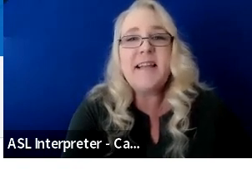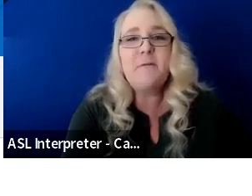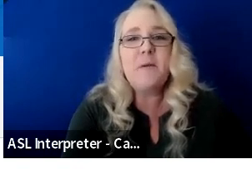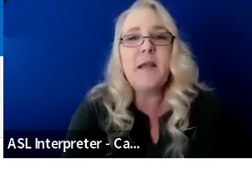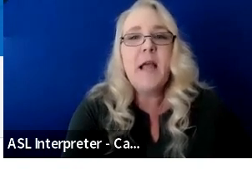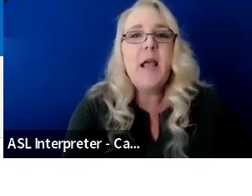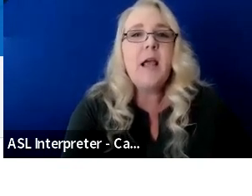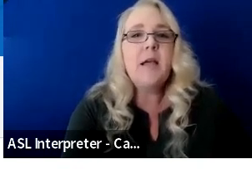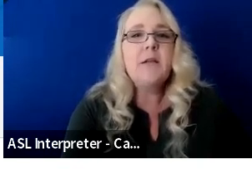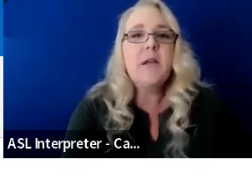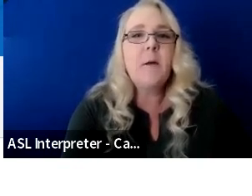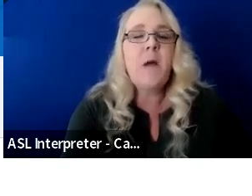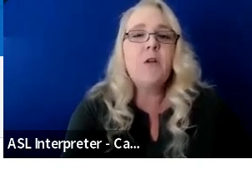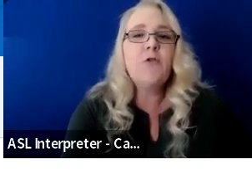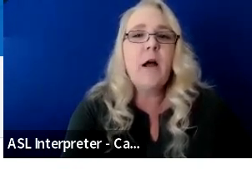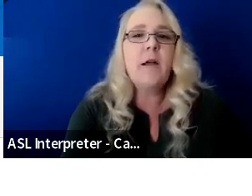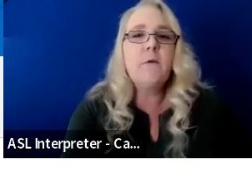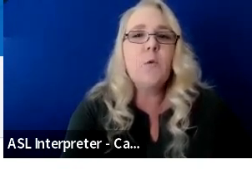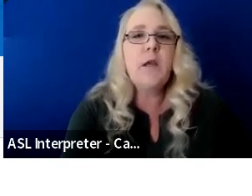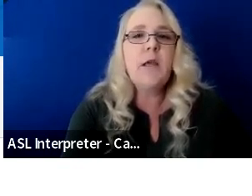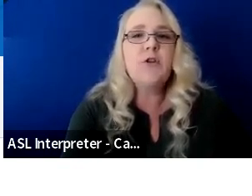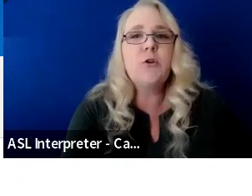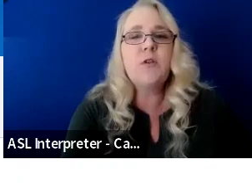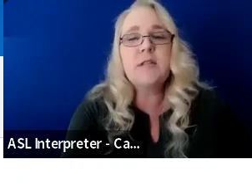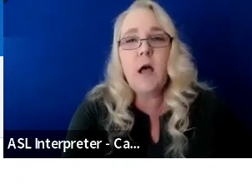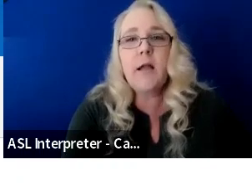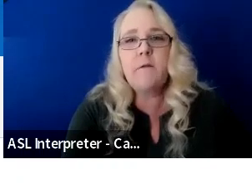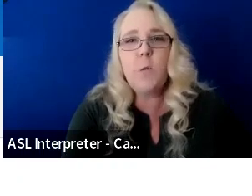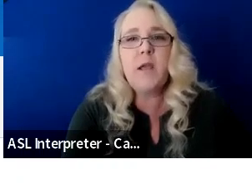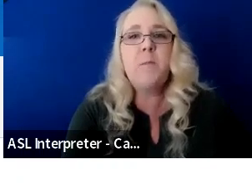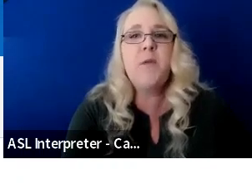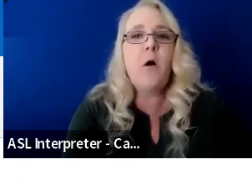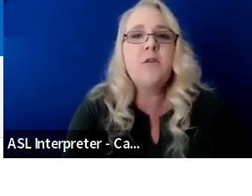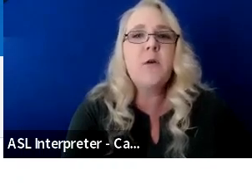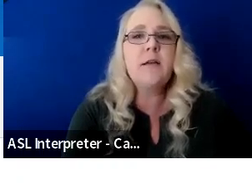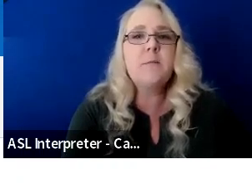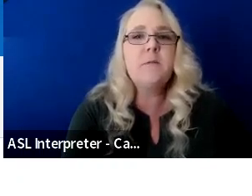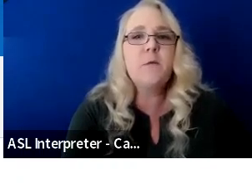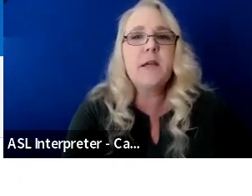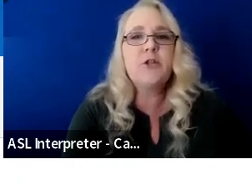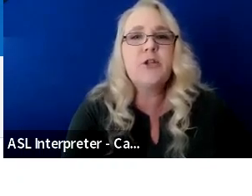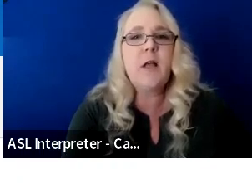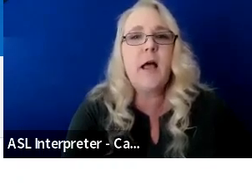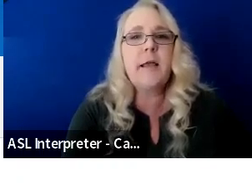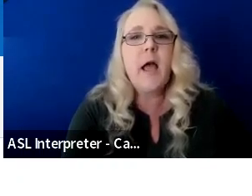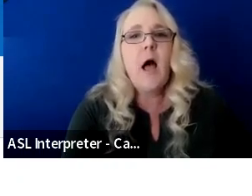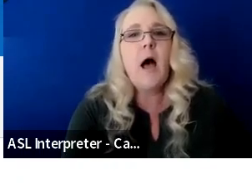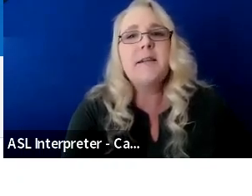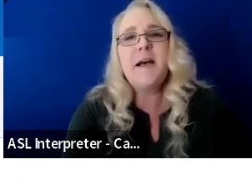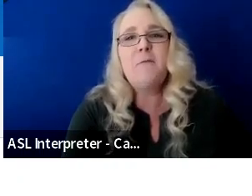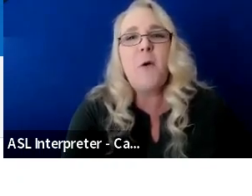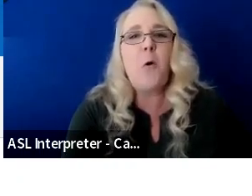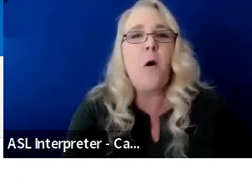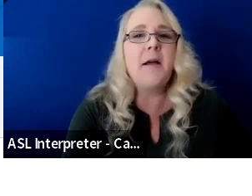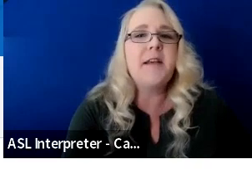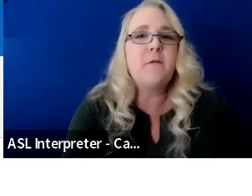facts today for me. And I'll try every week to do the sign of the week, but also add some information like